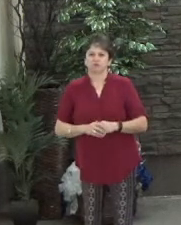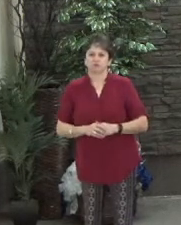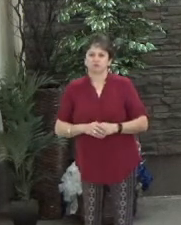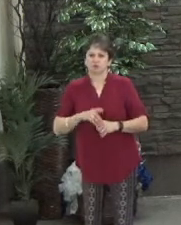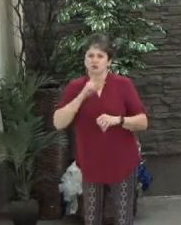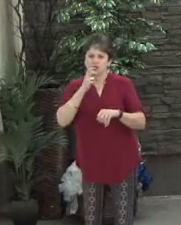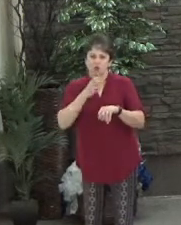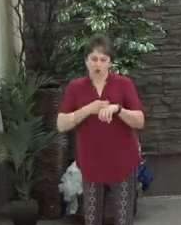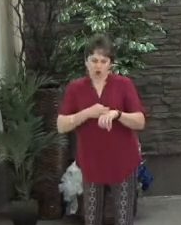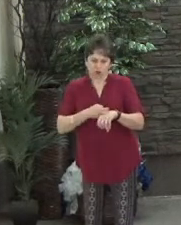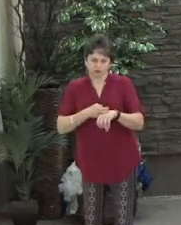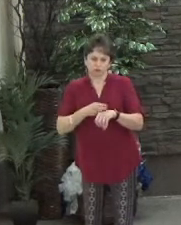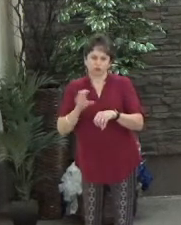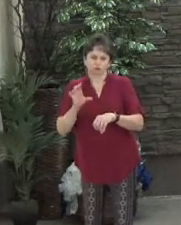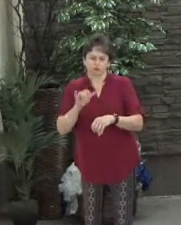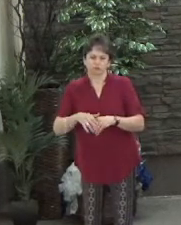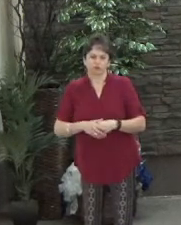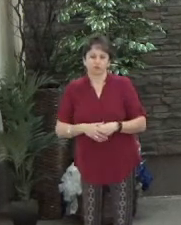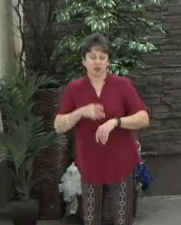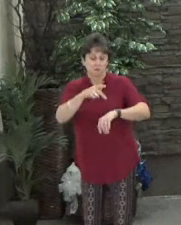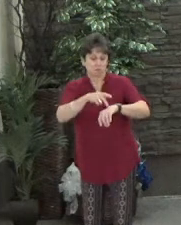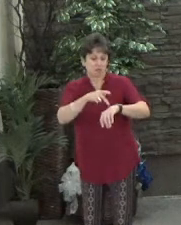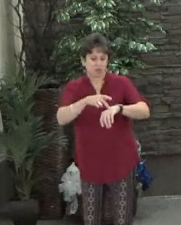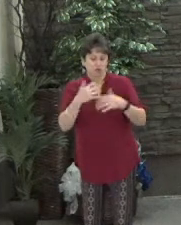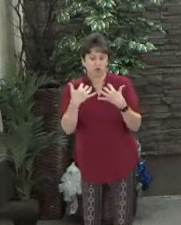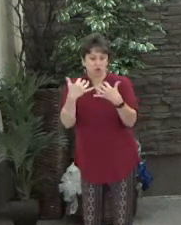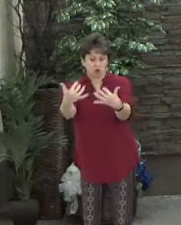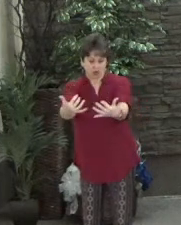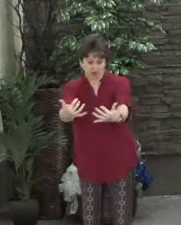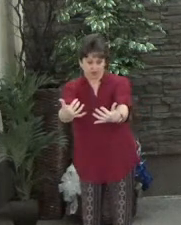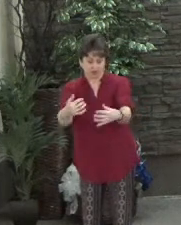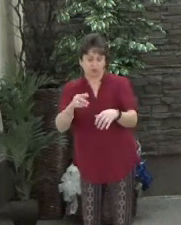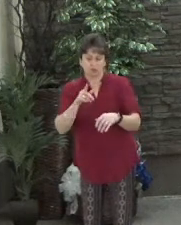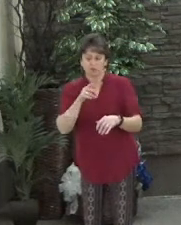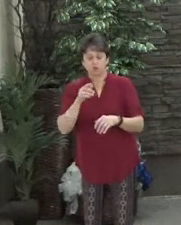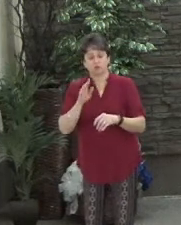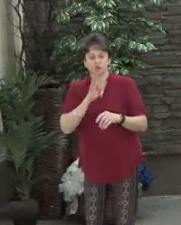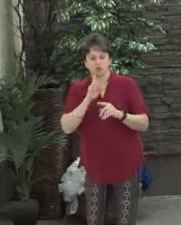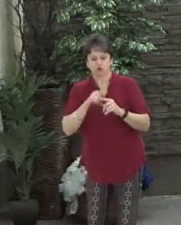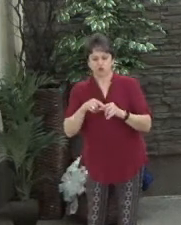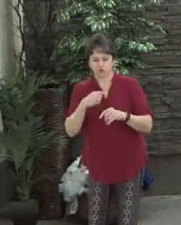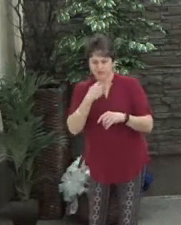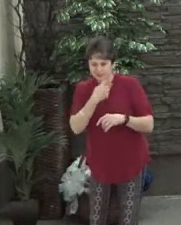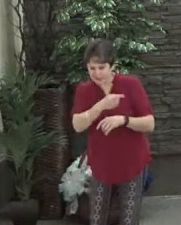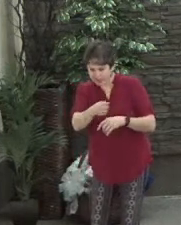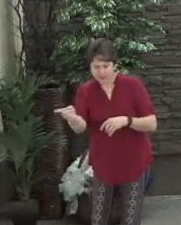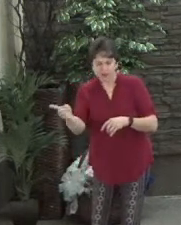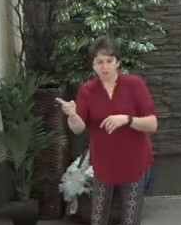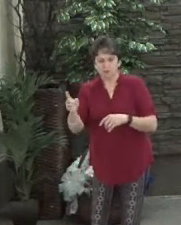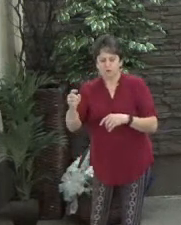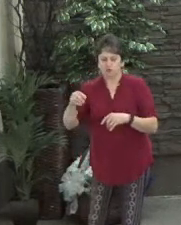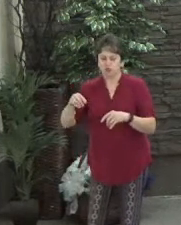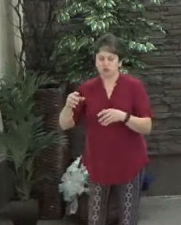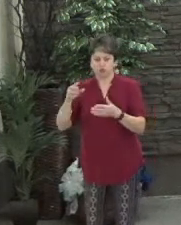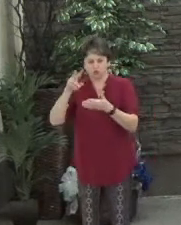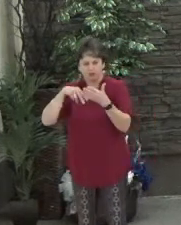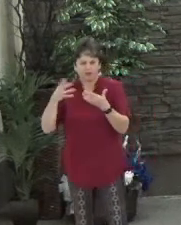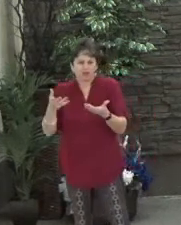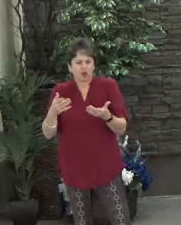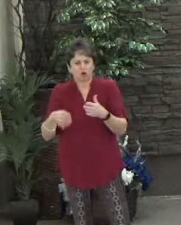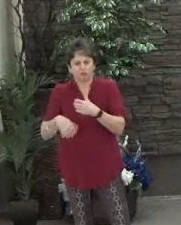Very, very hard to do. Peter's audience, the ones that he's telling to take in the Word, to turn on the light, they're